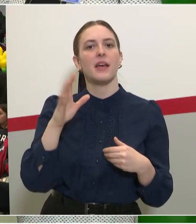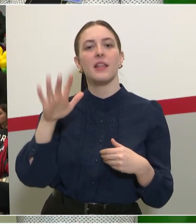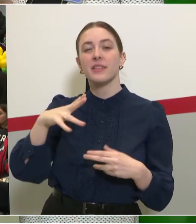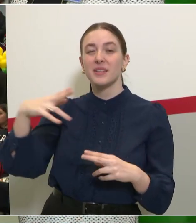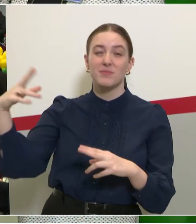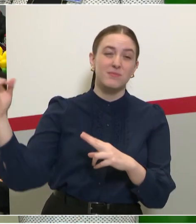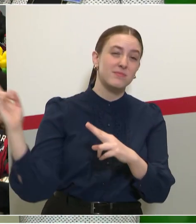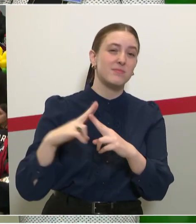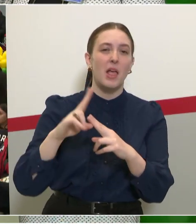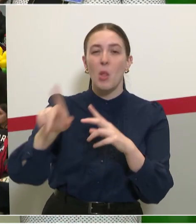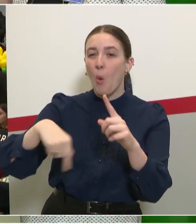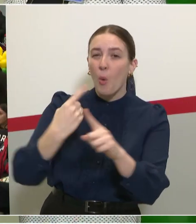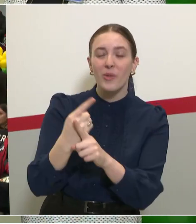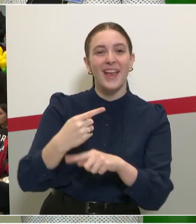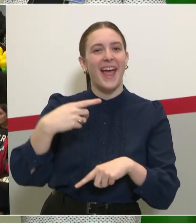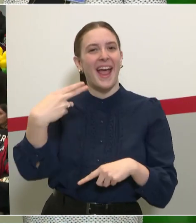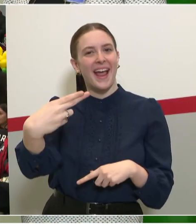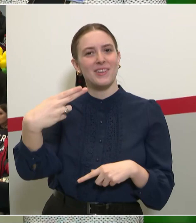only HU.